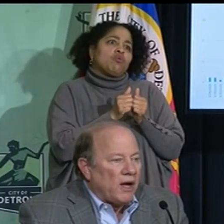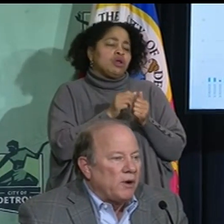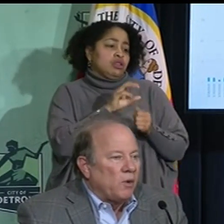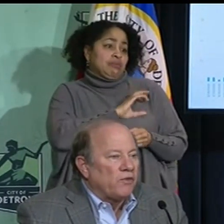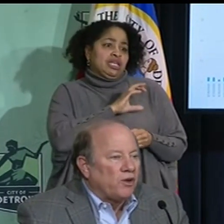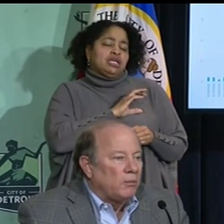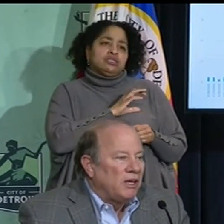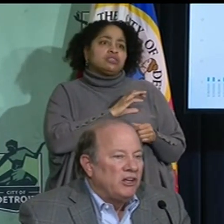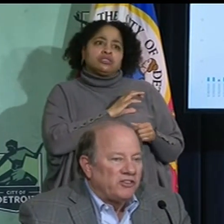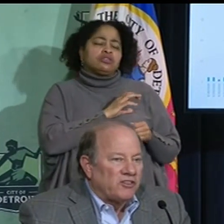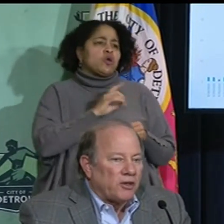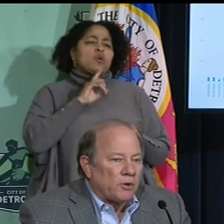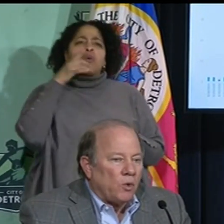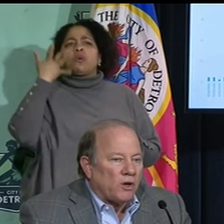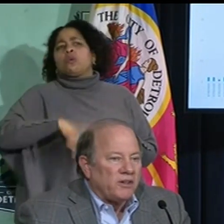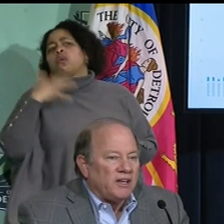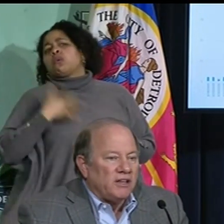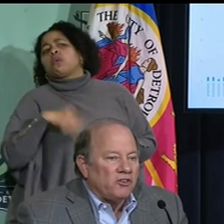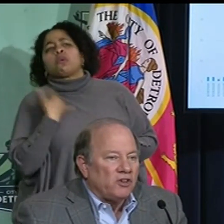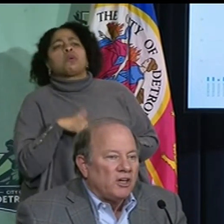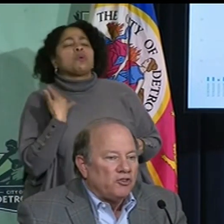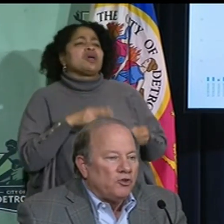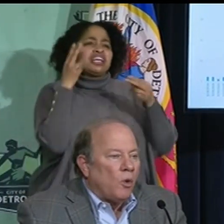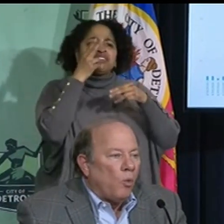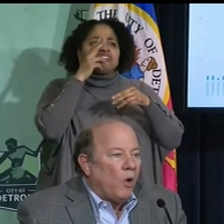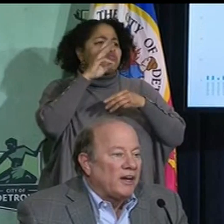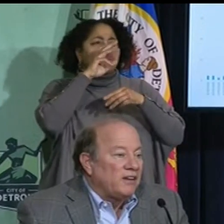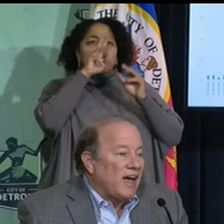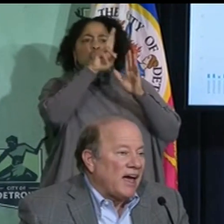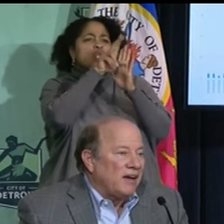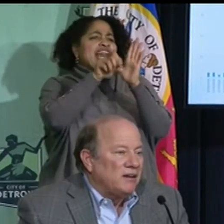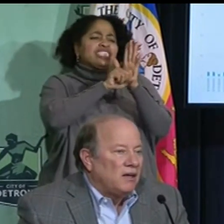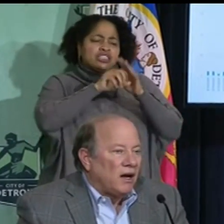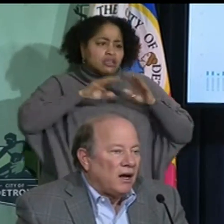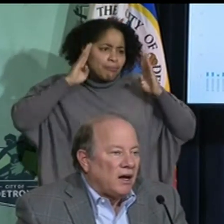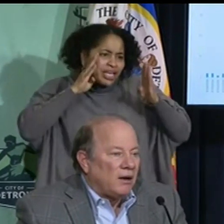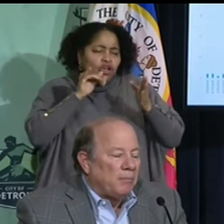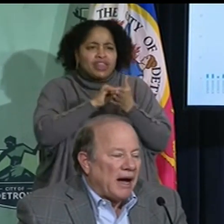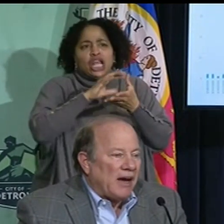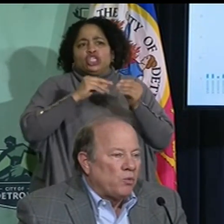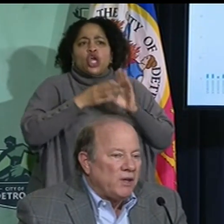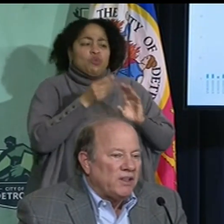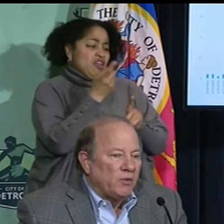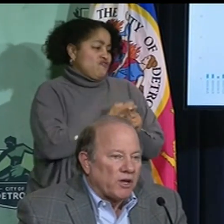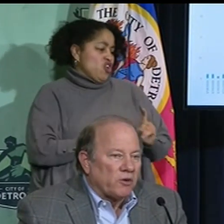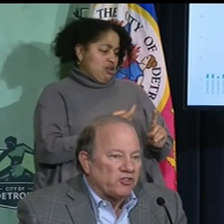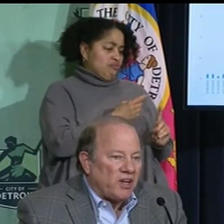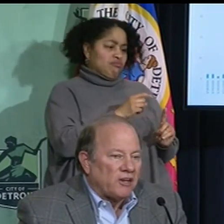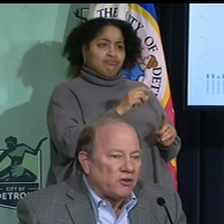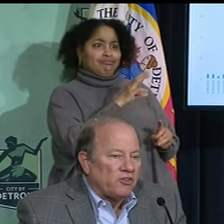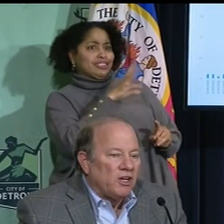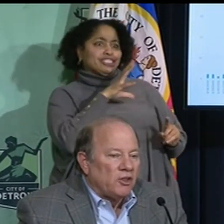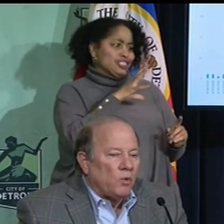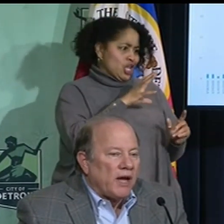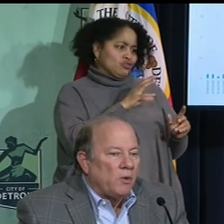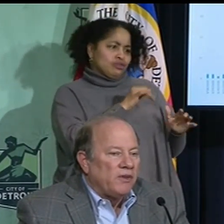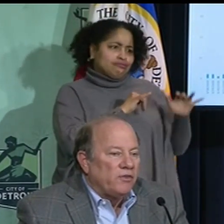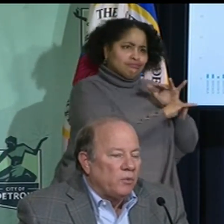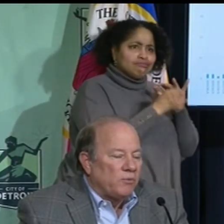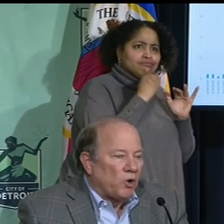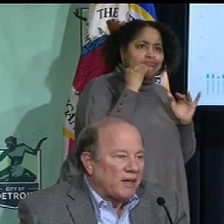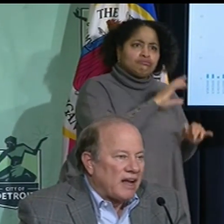story. The way we went from 600 quarantines to one a day by really rigorous standards, the